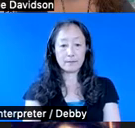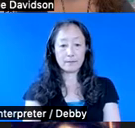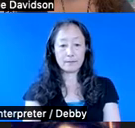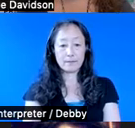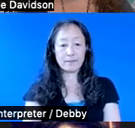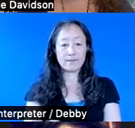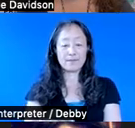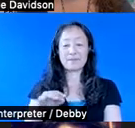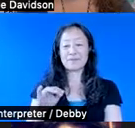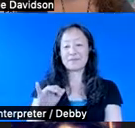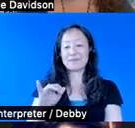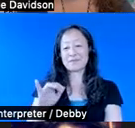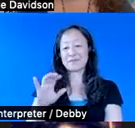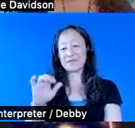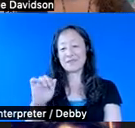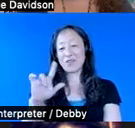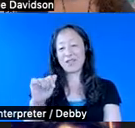It's okay, Carla.